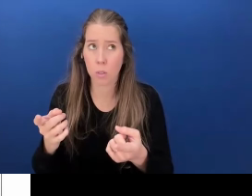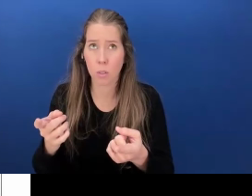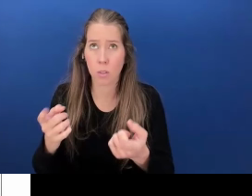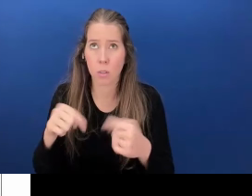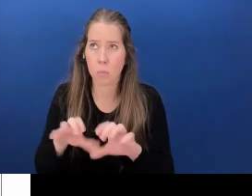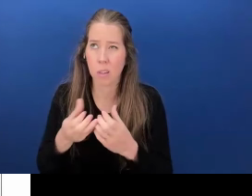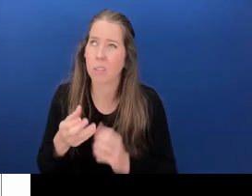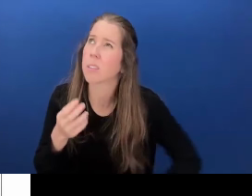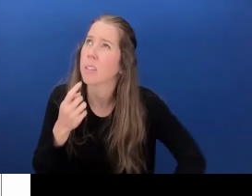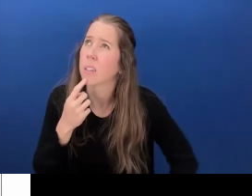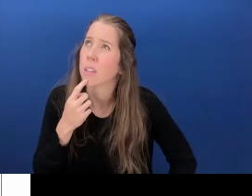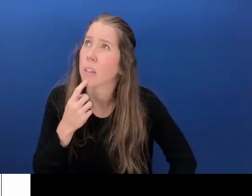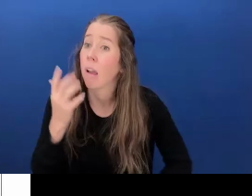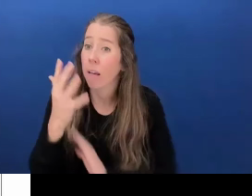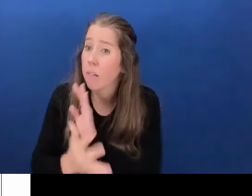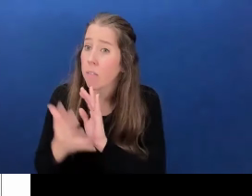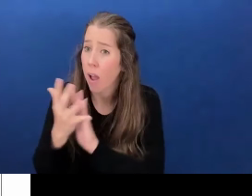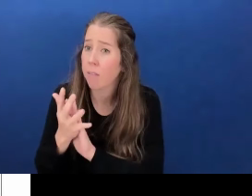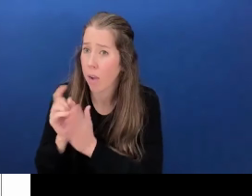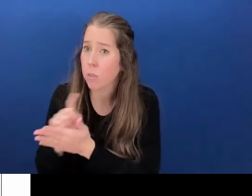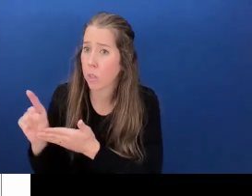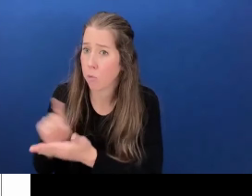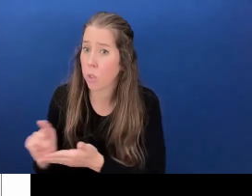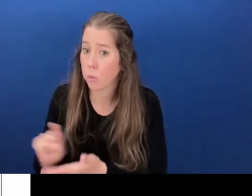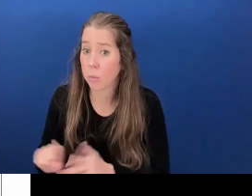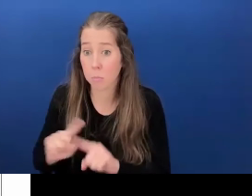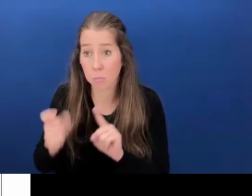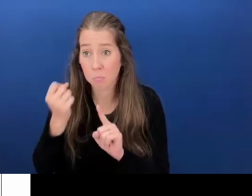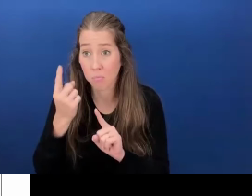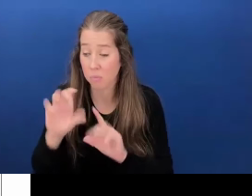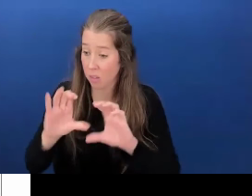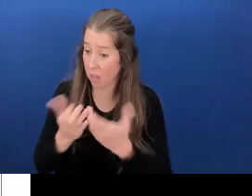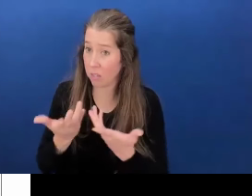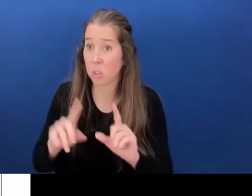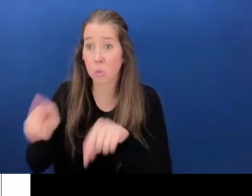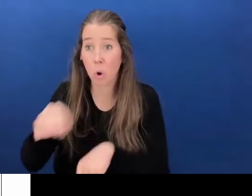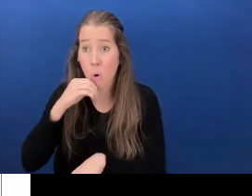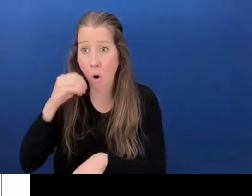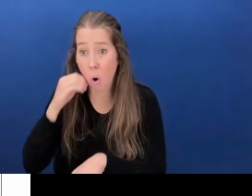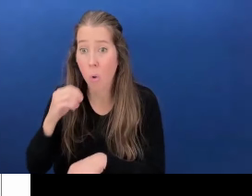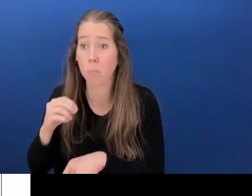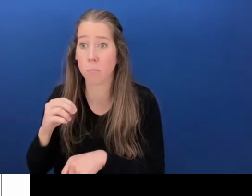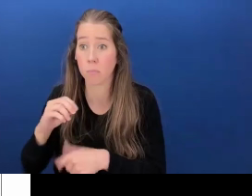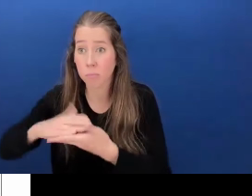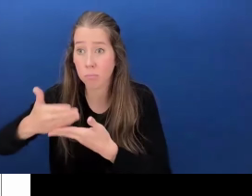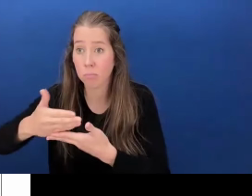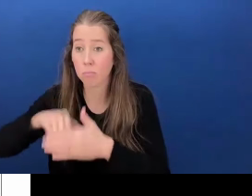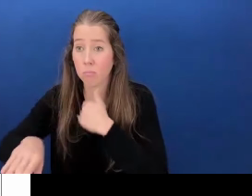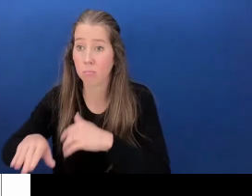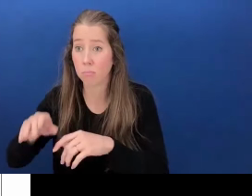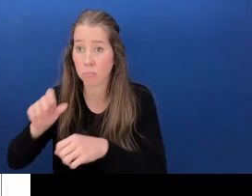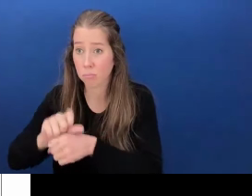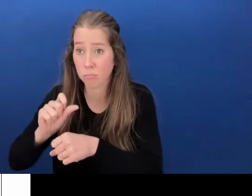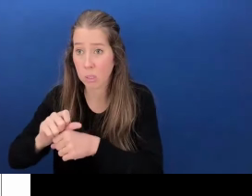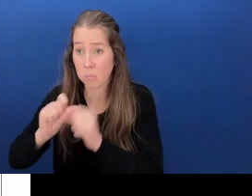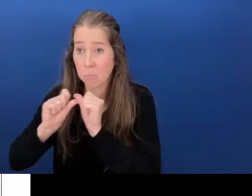like maybe 5 hours a week. But you can go home right after you leave class and log in and keep working on it, and you can plow through all the